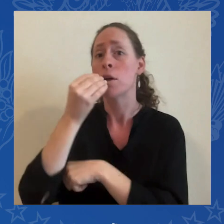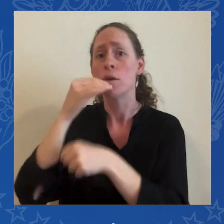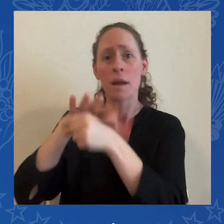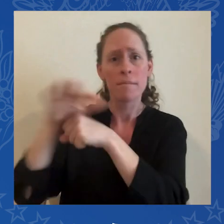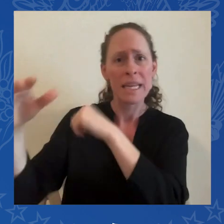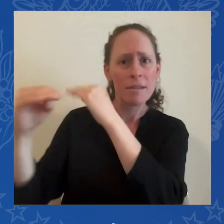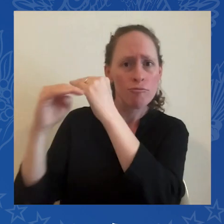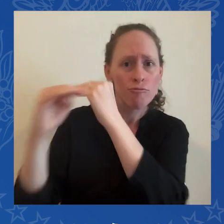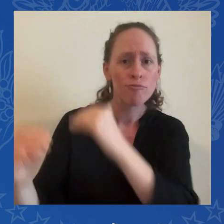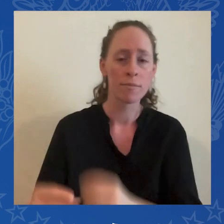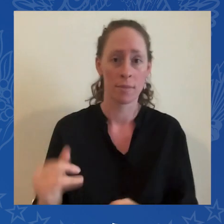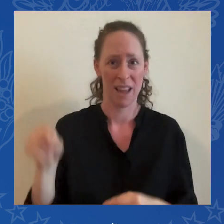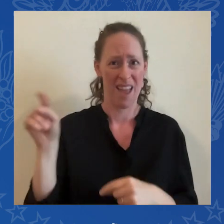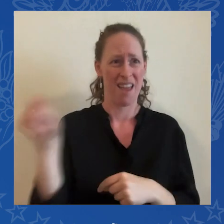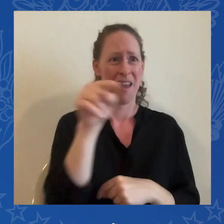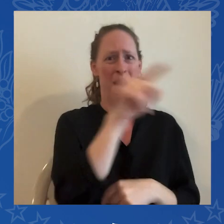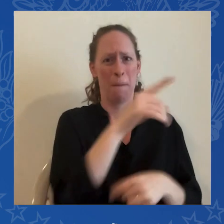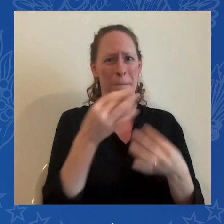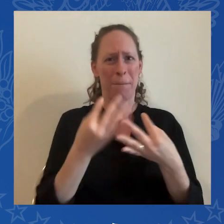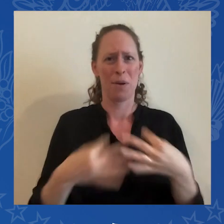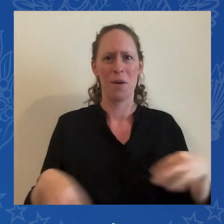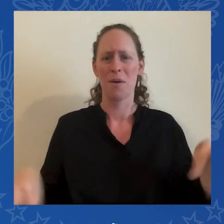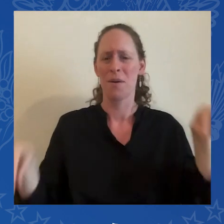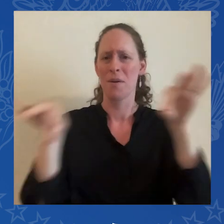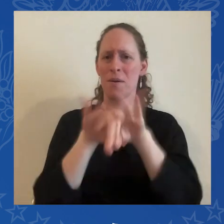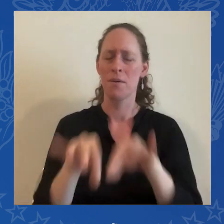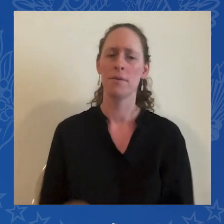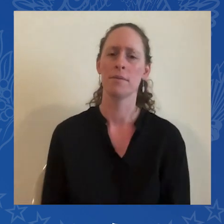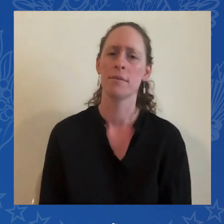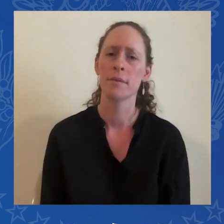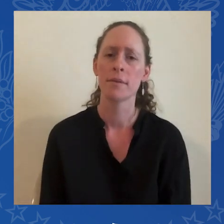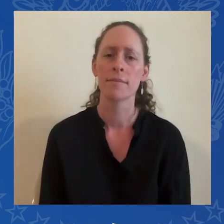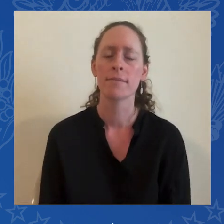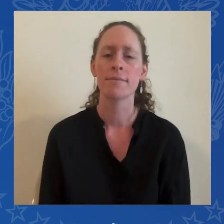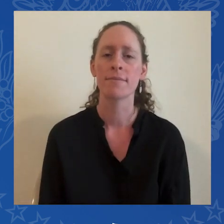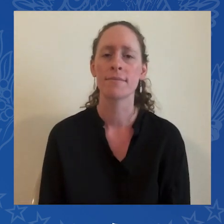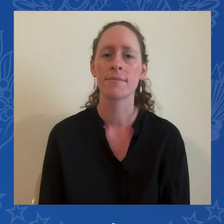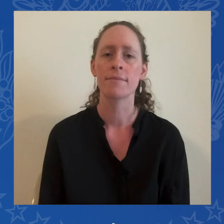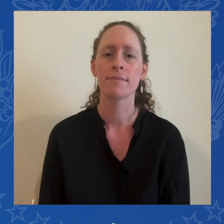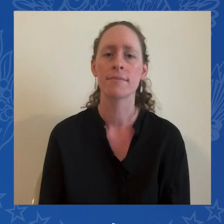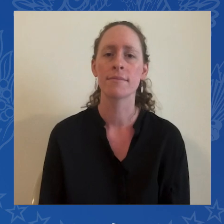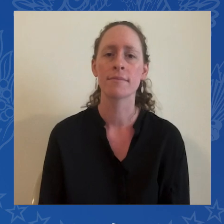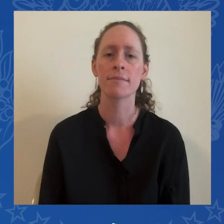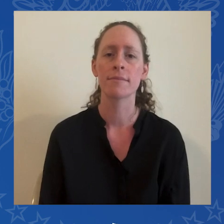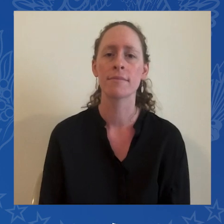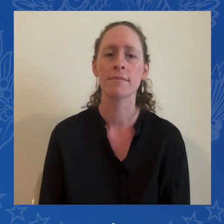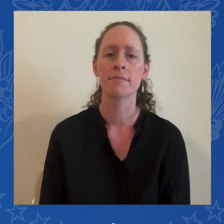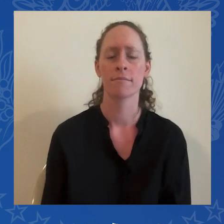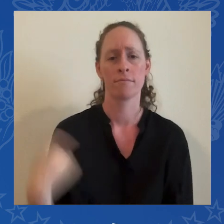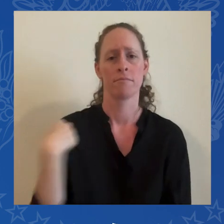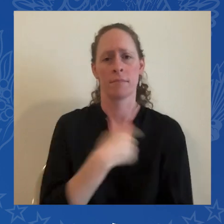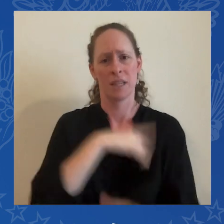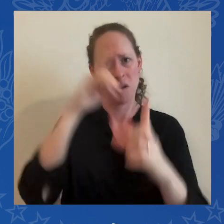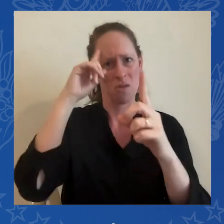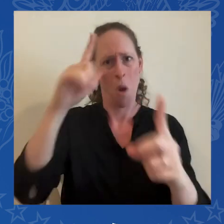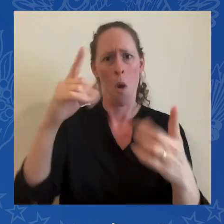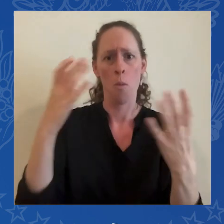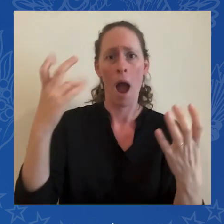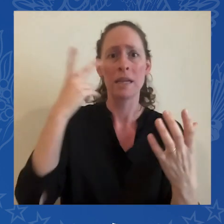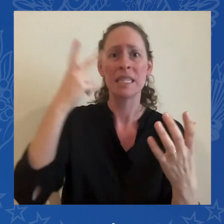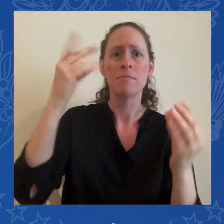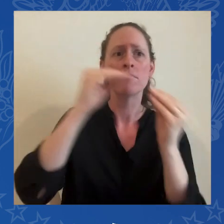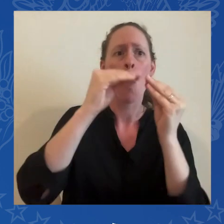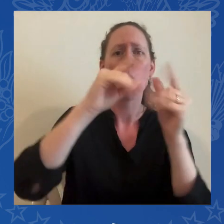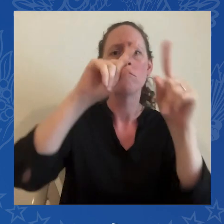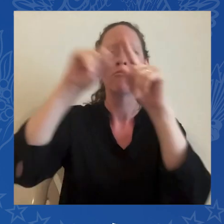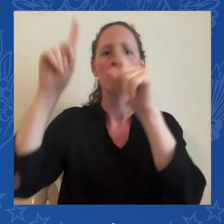to engage more private investors to better de-risk and leverage additional capital. And I see at least two from the United States